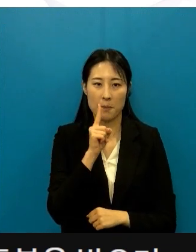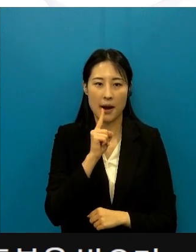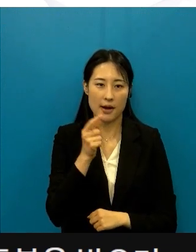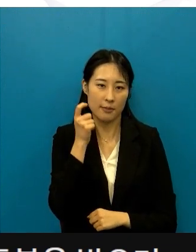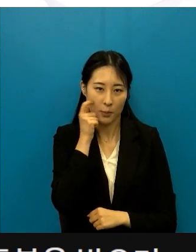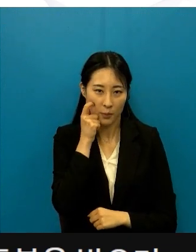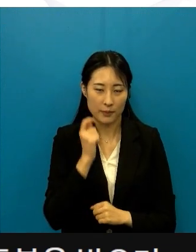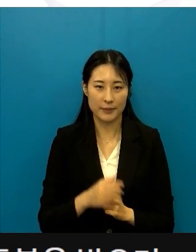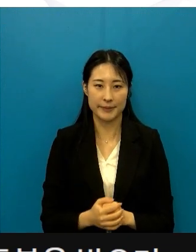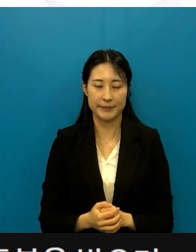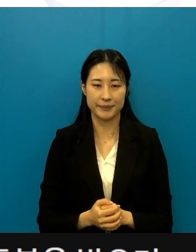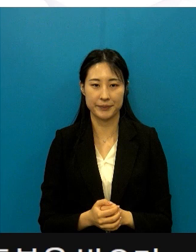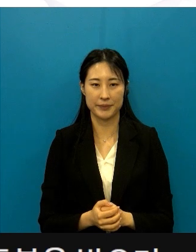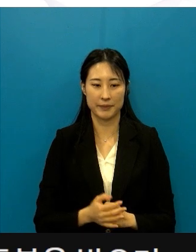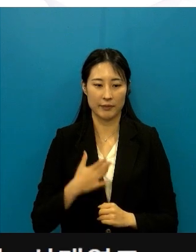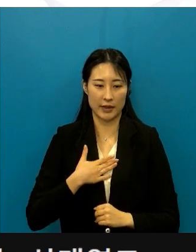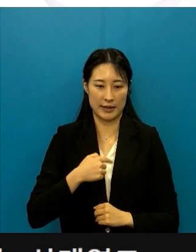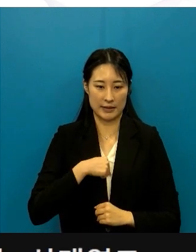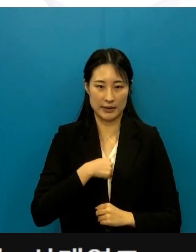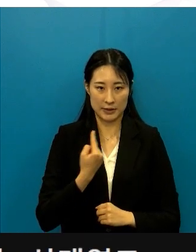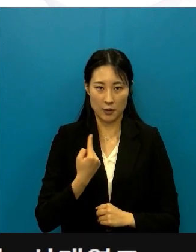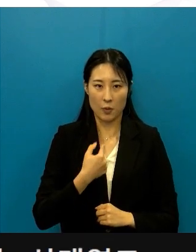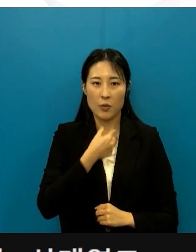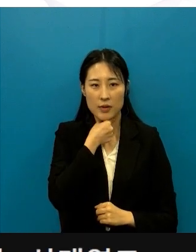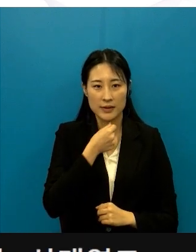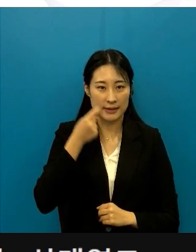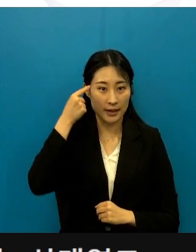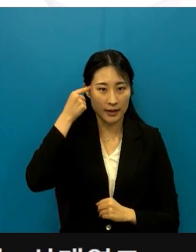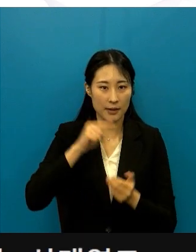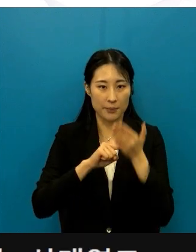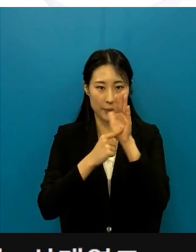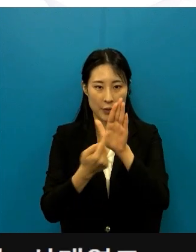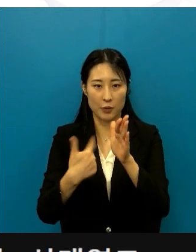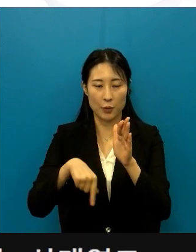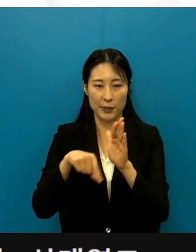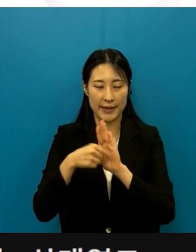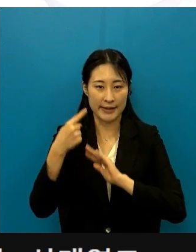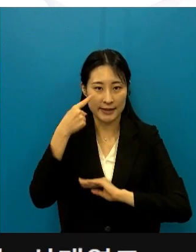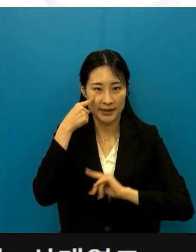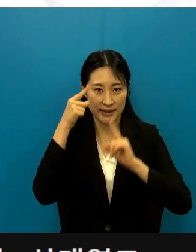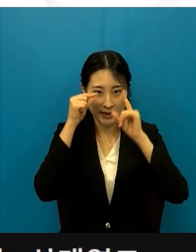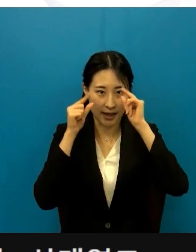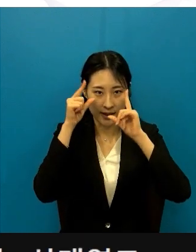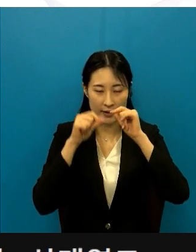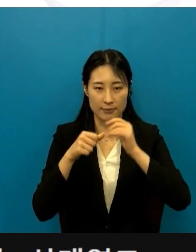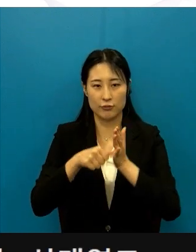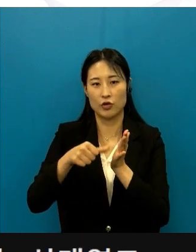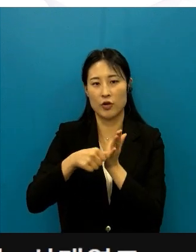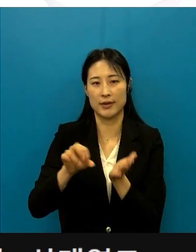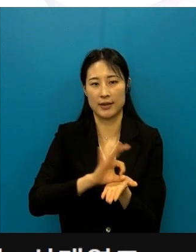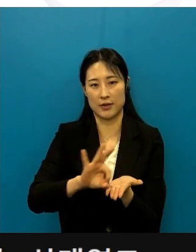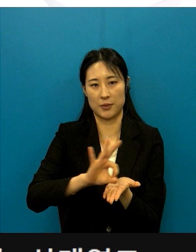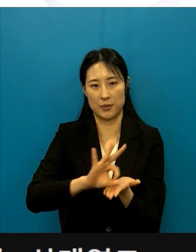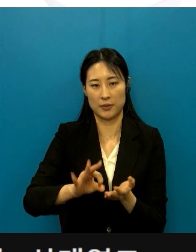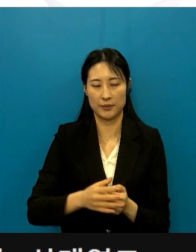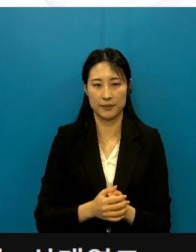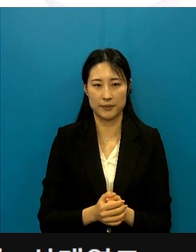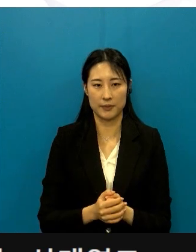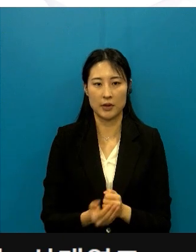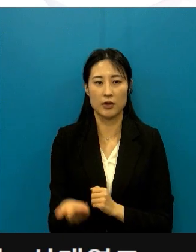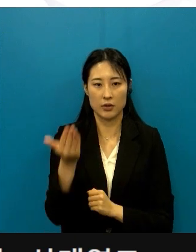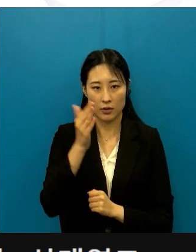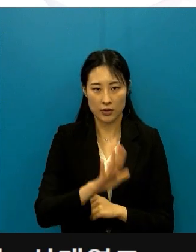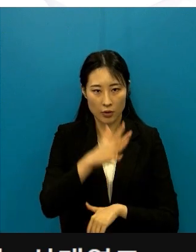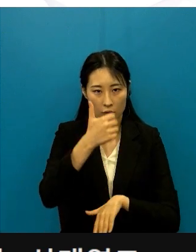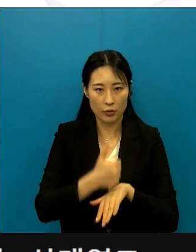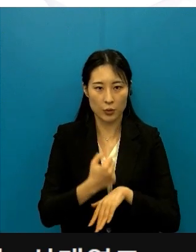to express her wishes, but this became increasingly difficult as her eyesight began to